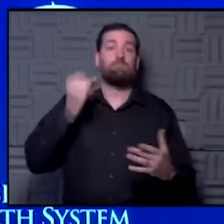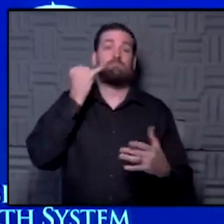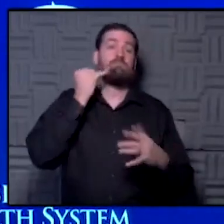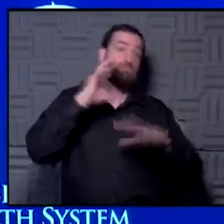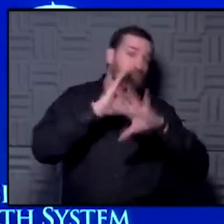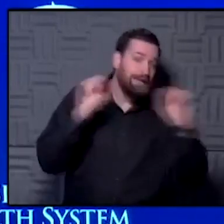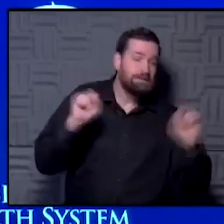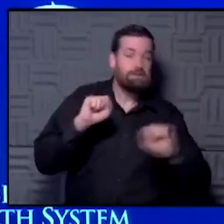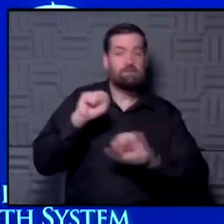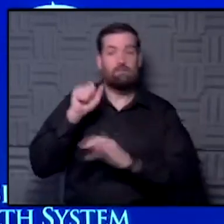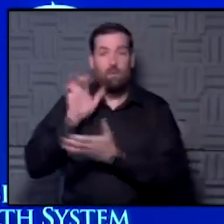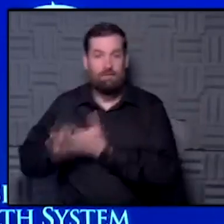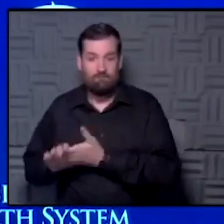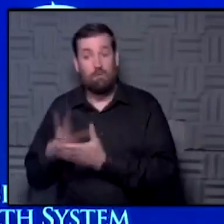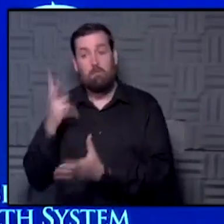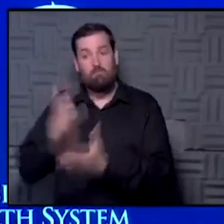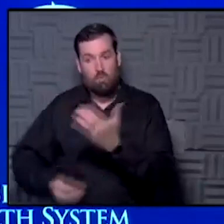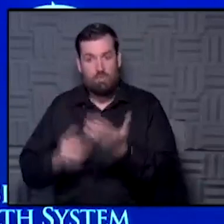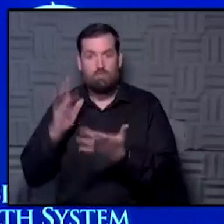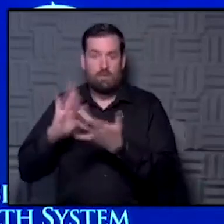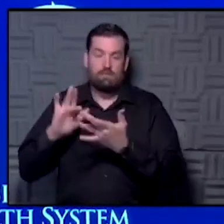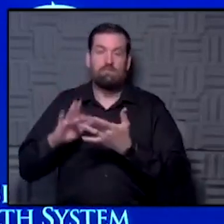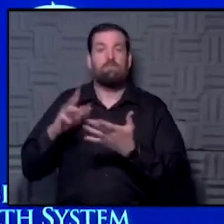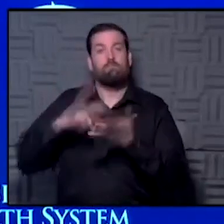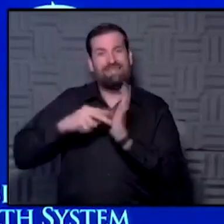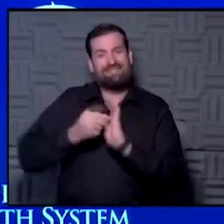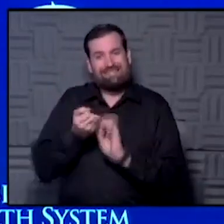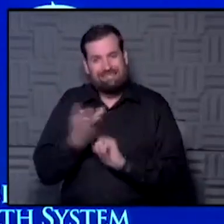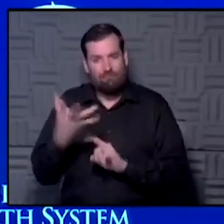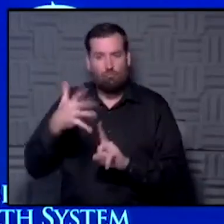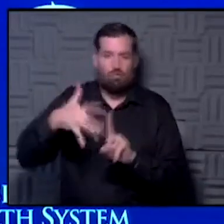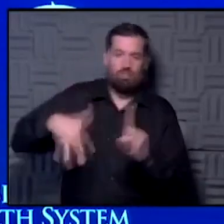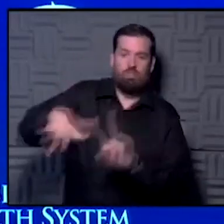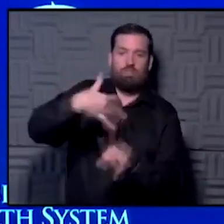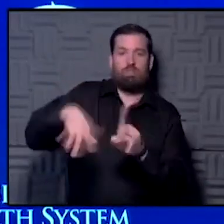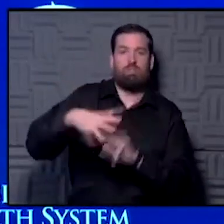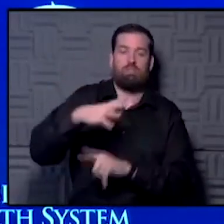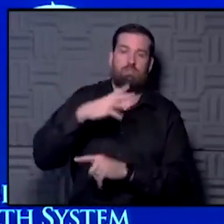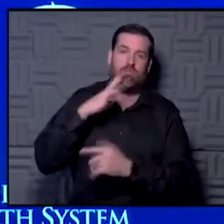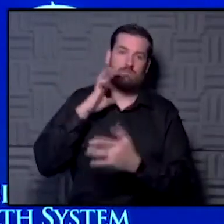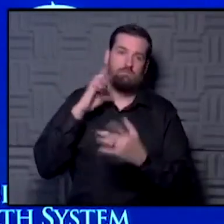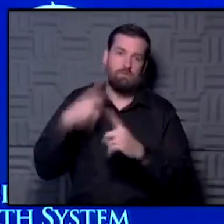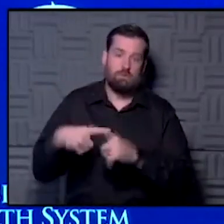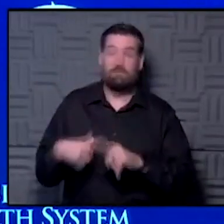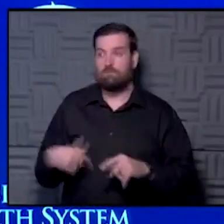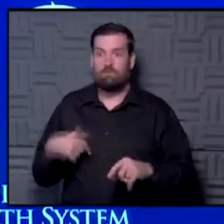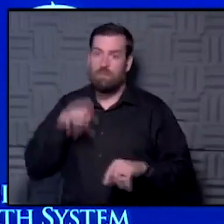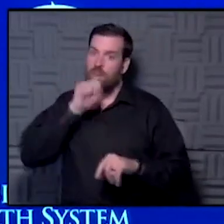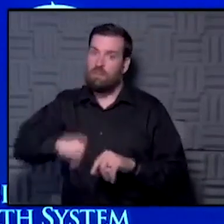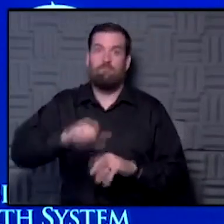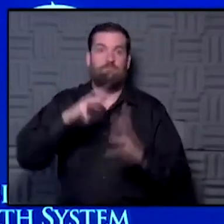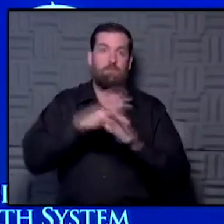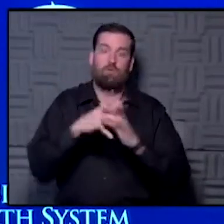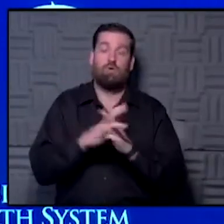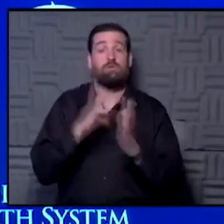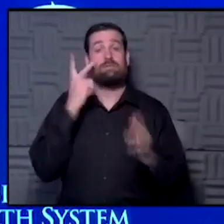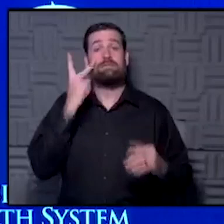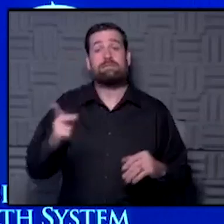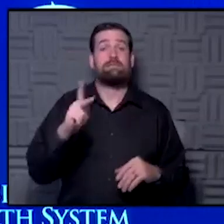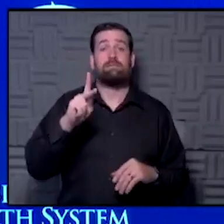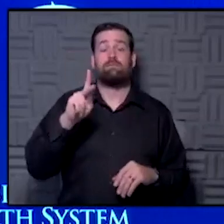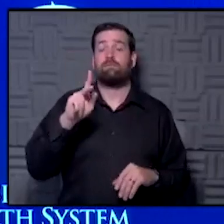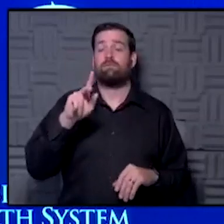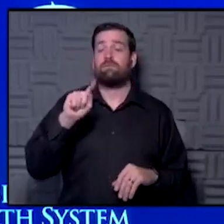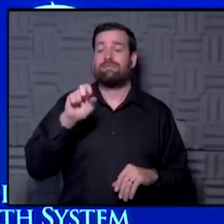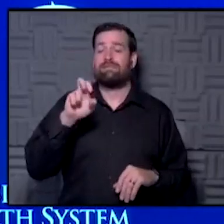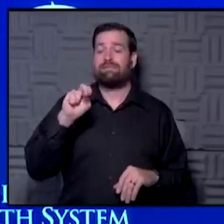is that there will be multiple close contacts around that are positive. And I love football. We've seen the Tennessee Titans be negative